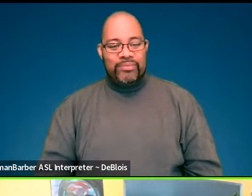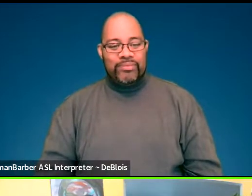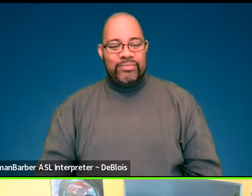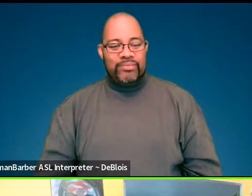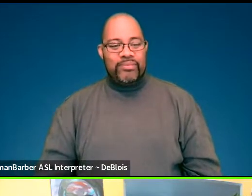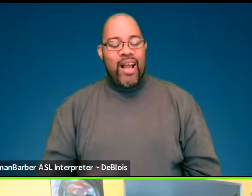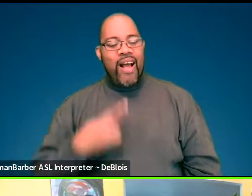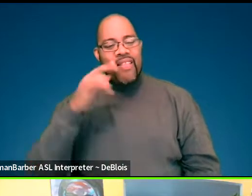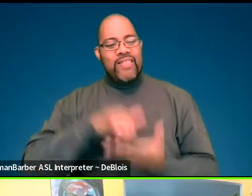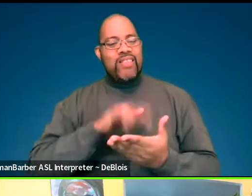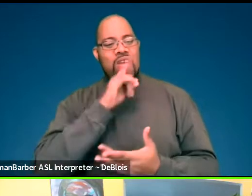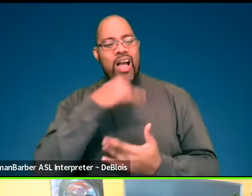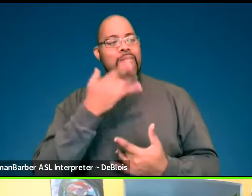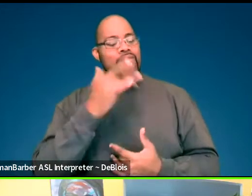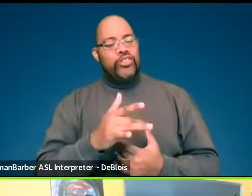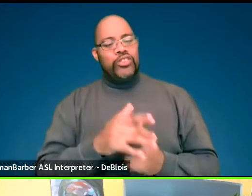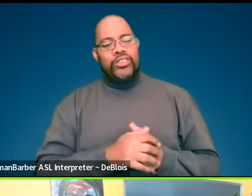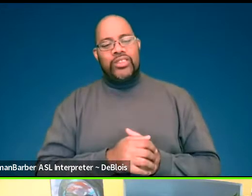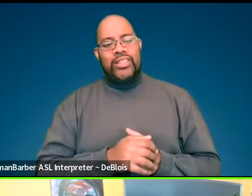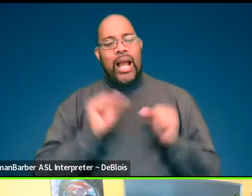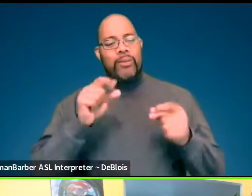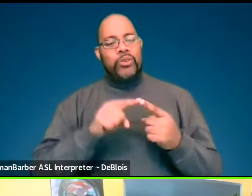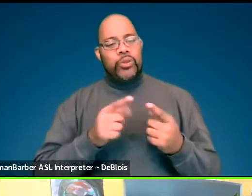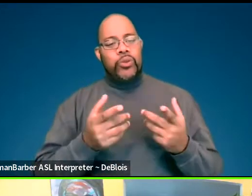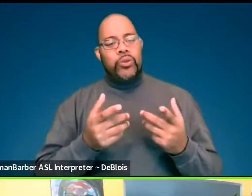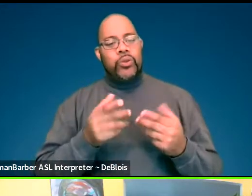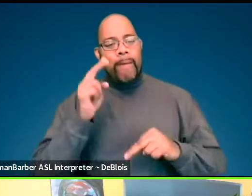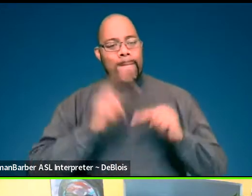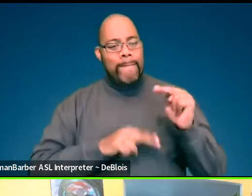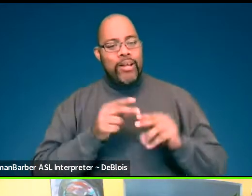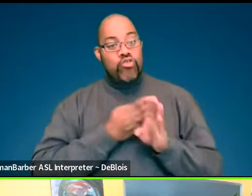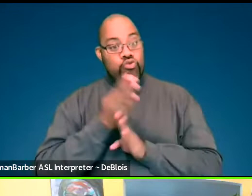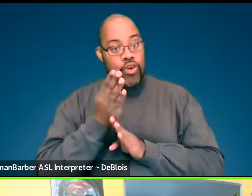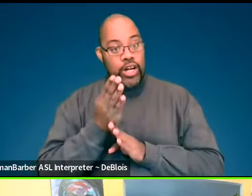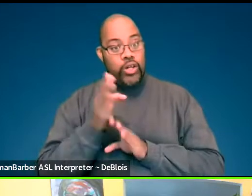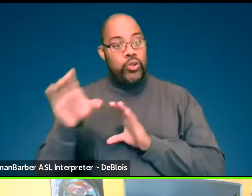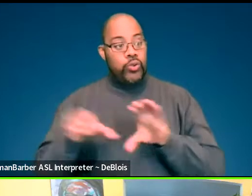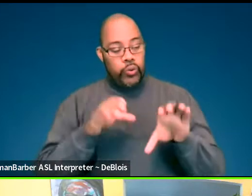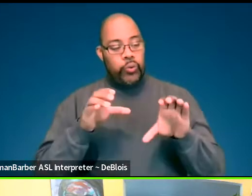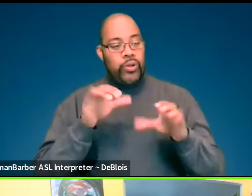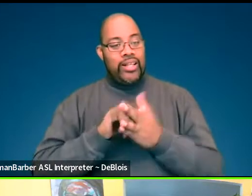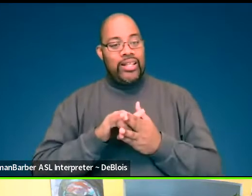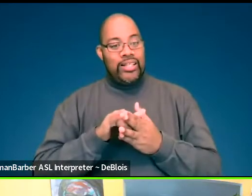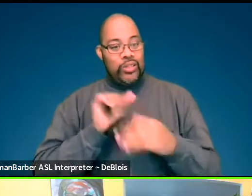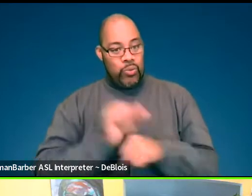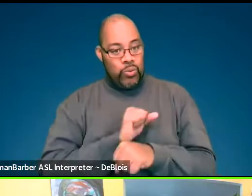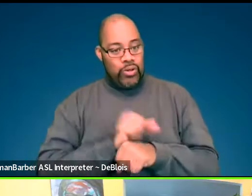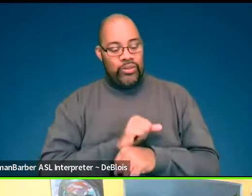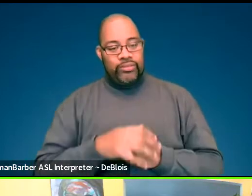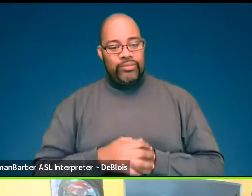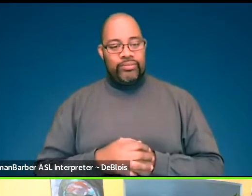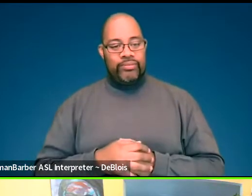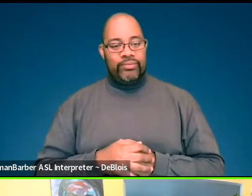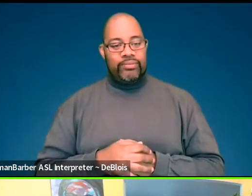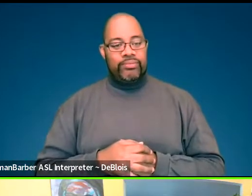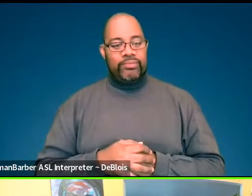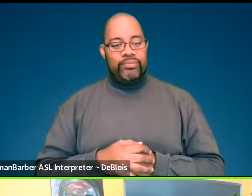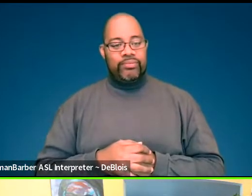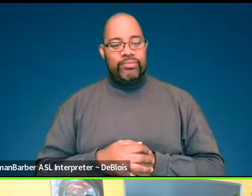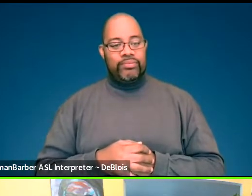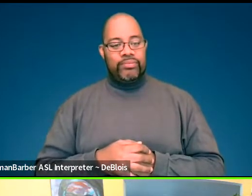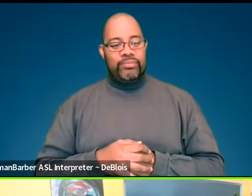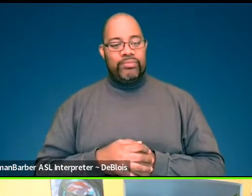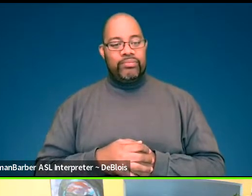I think I've been really fortunate to be able to build a career doing this work. I